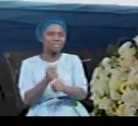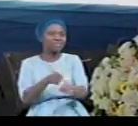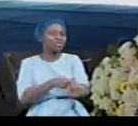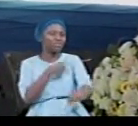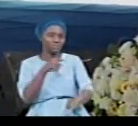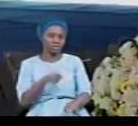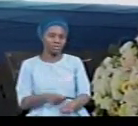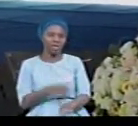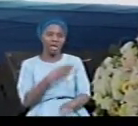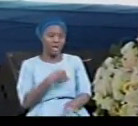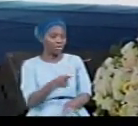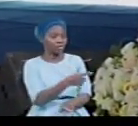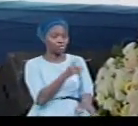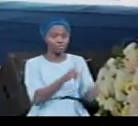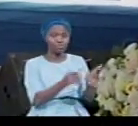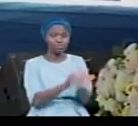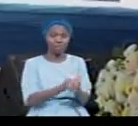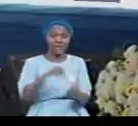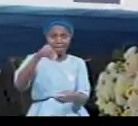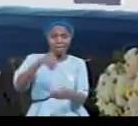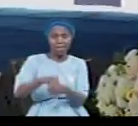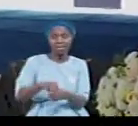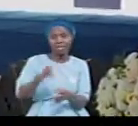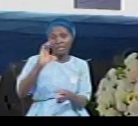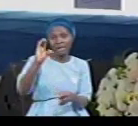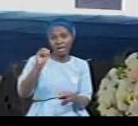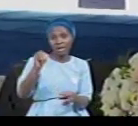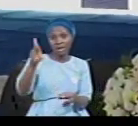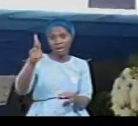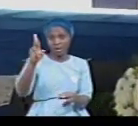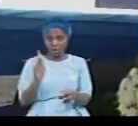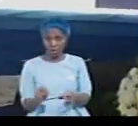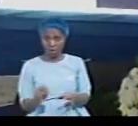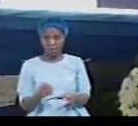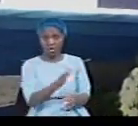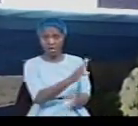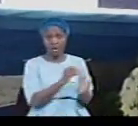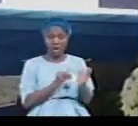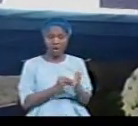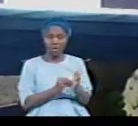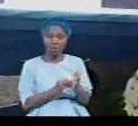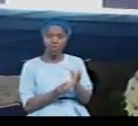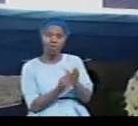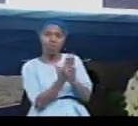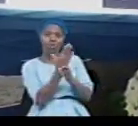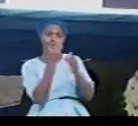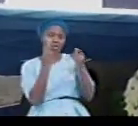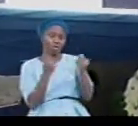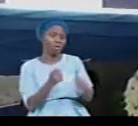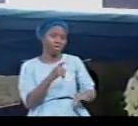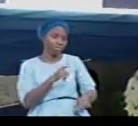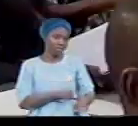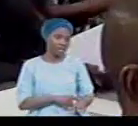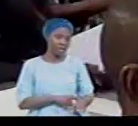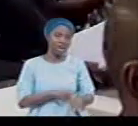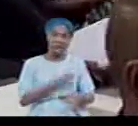6 months. But cocoa seed has more value than your